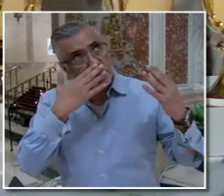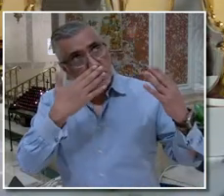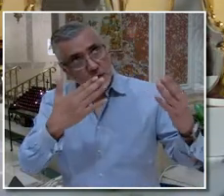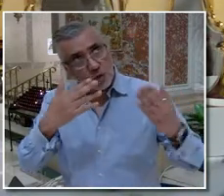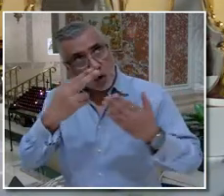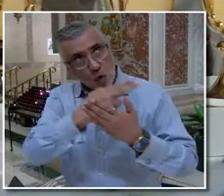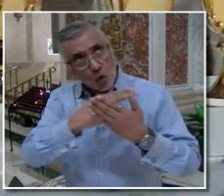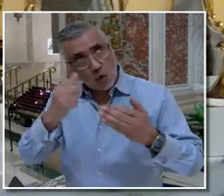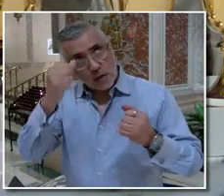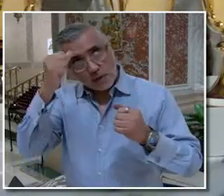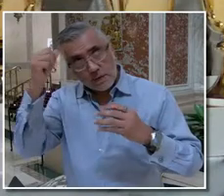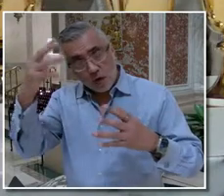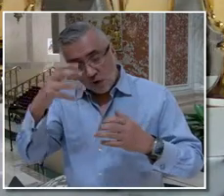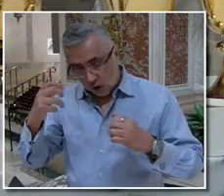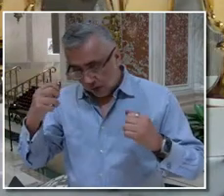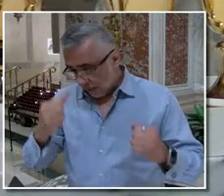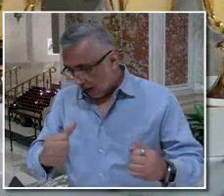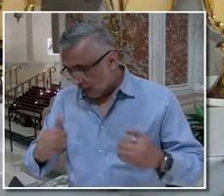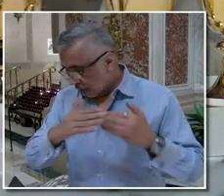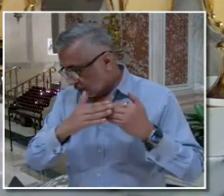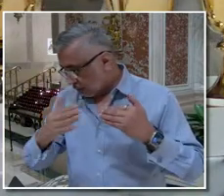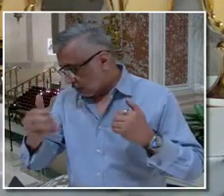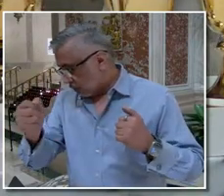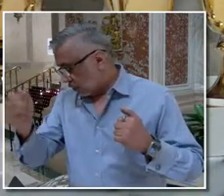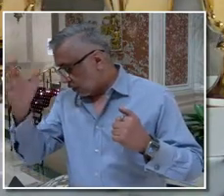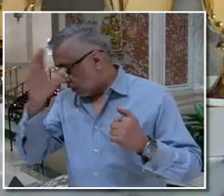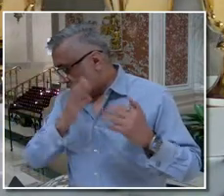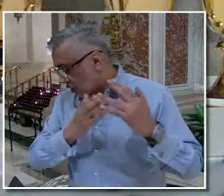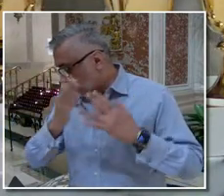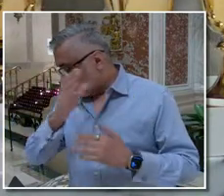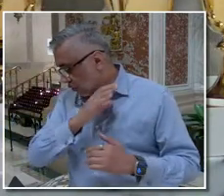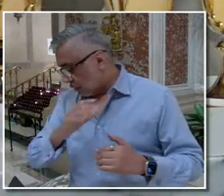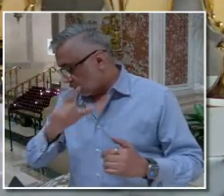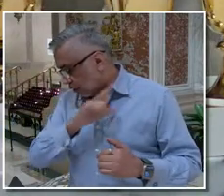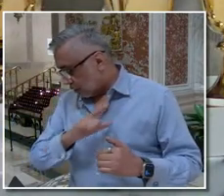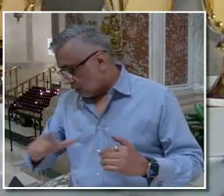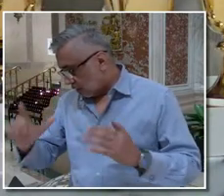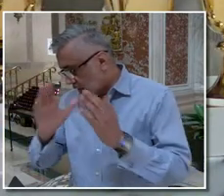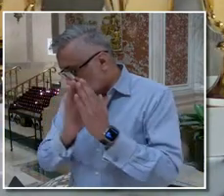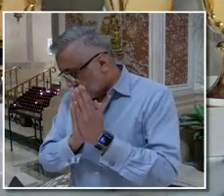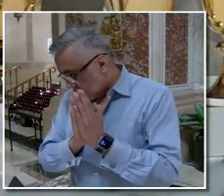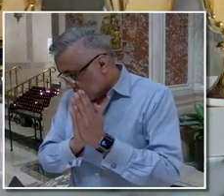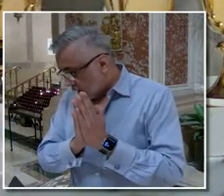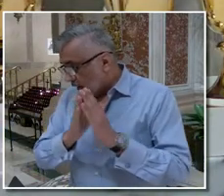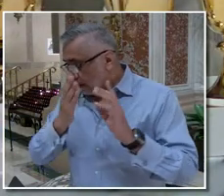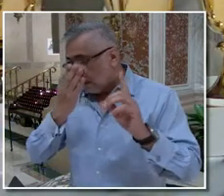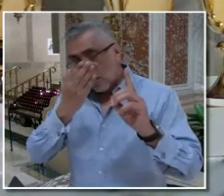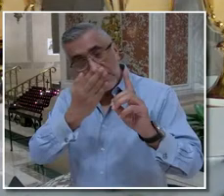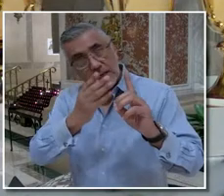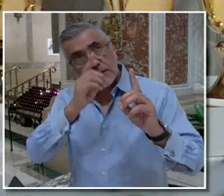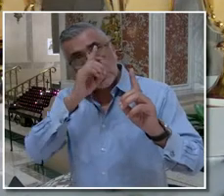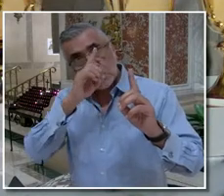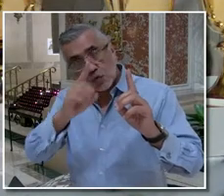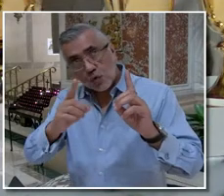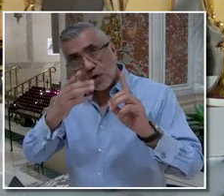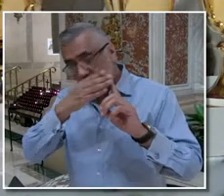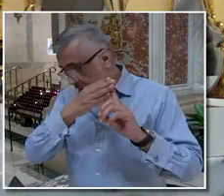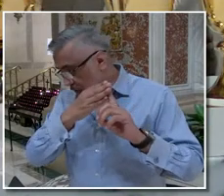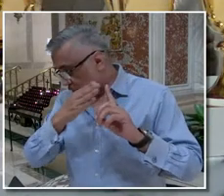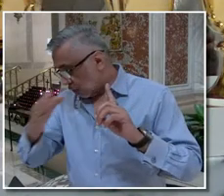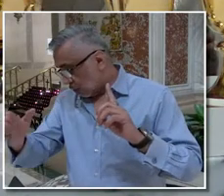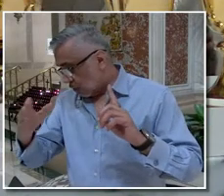Holy Father, Almighty and Eternal God, through Christ our Lord. For he is the true and eternal